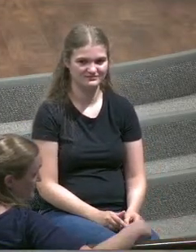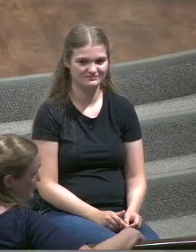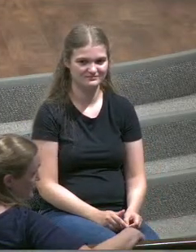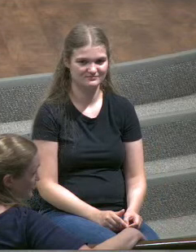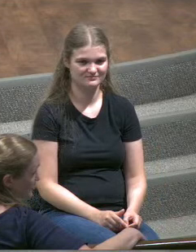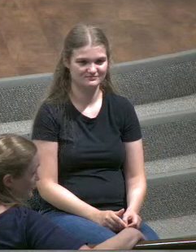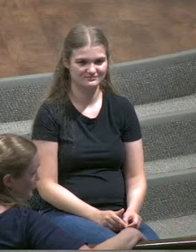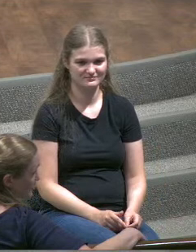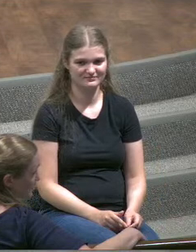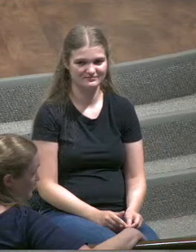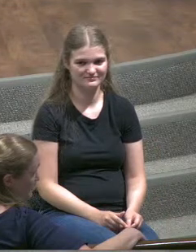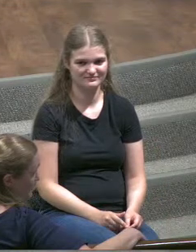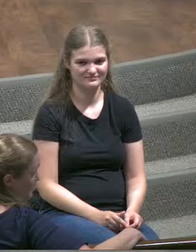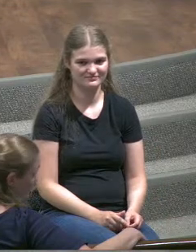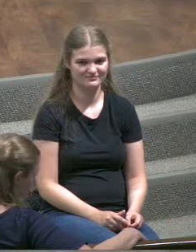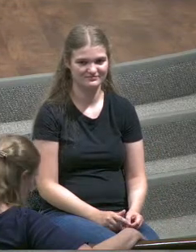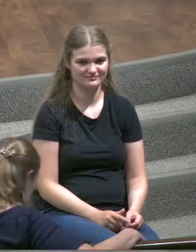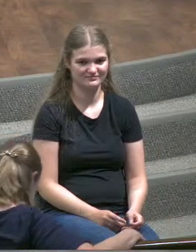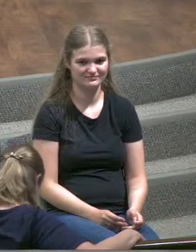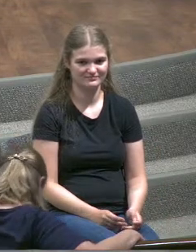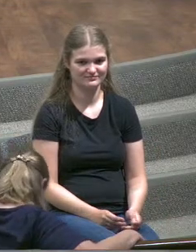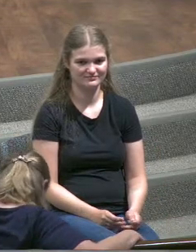a transformation in 50 days, isn't it?